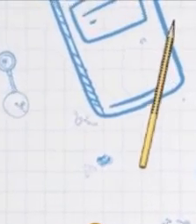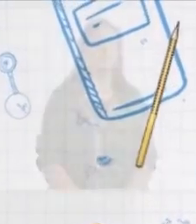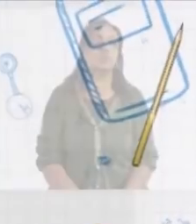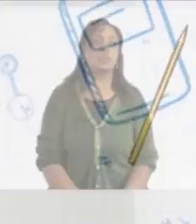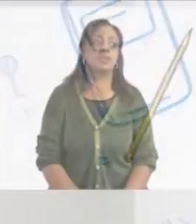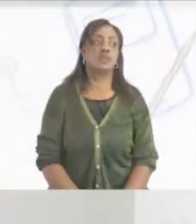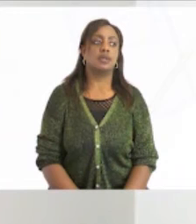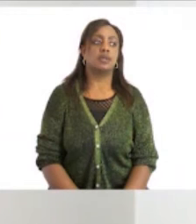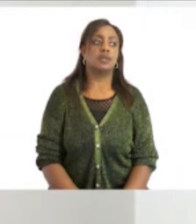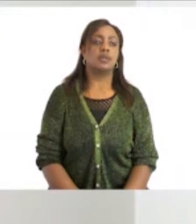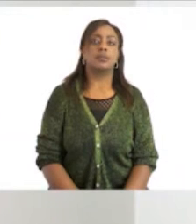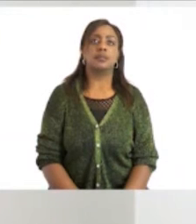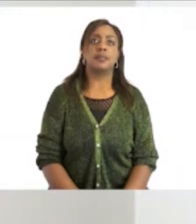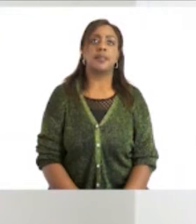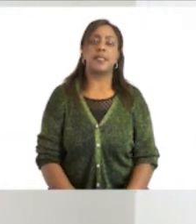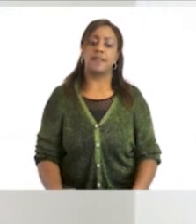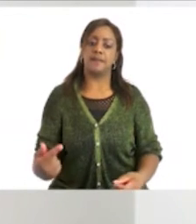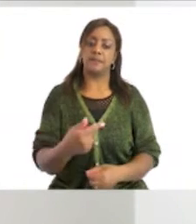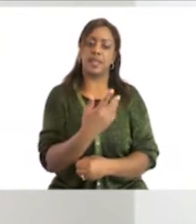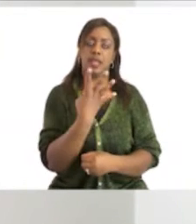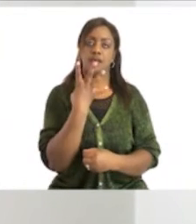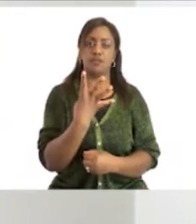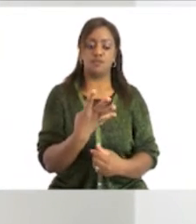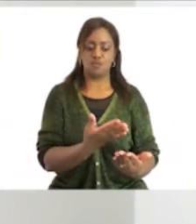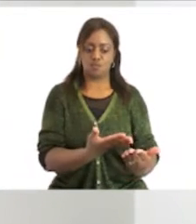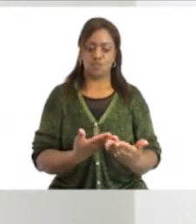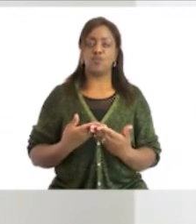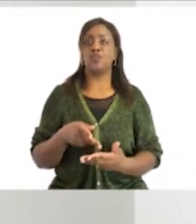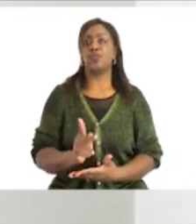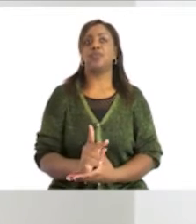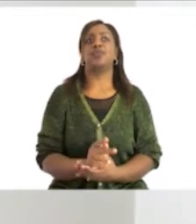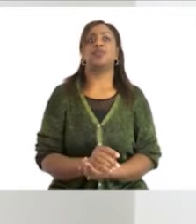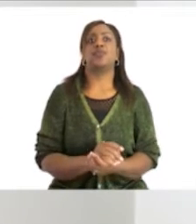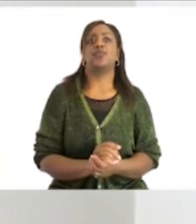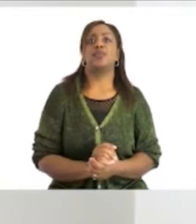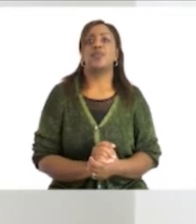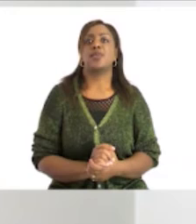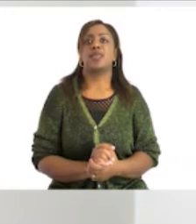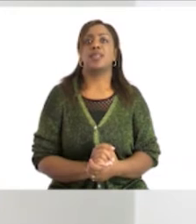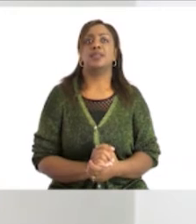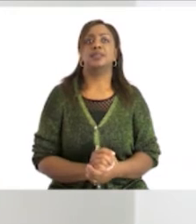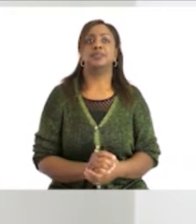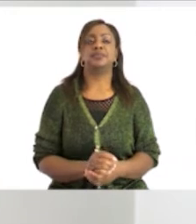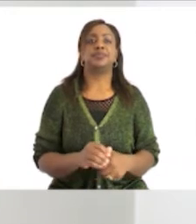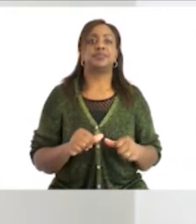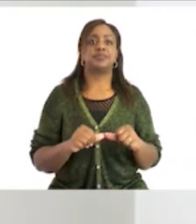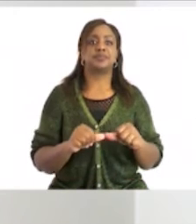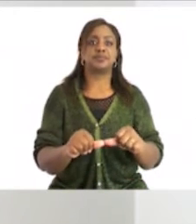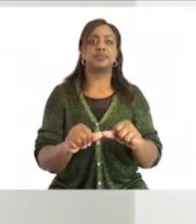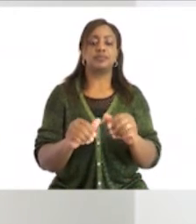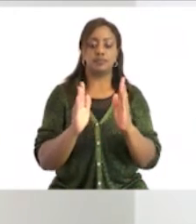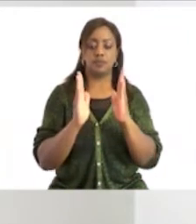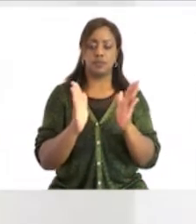Grade 4s, I hope you are still with me. Are you still with me? Okay, good. Let's continue with